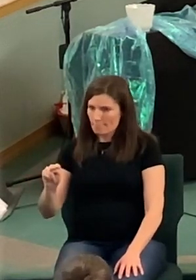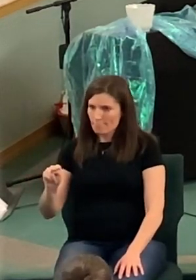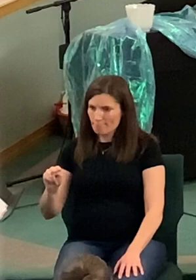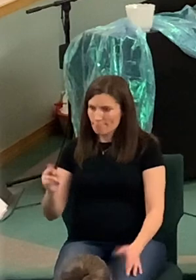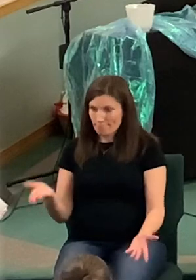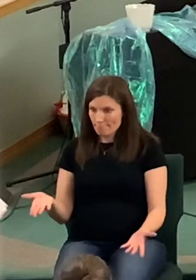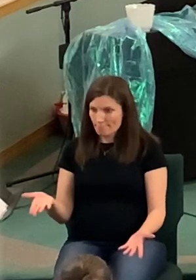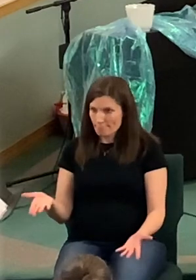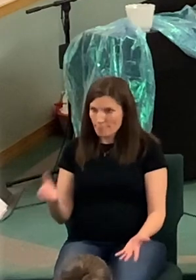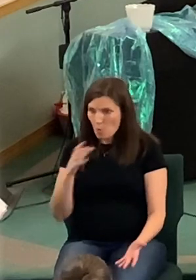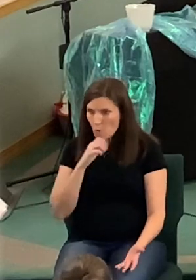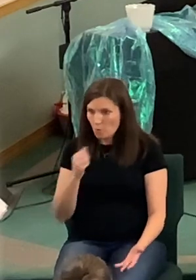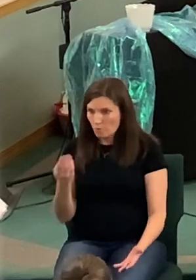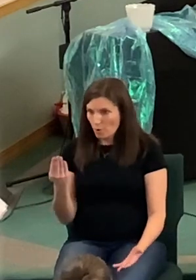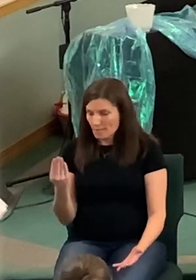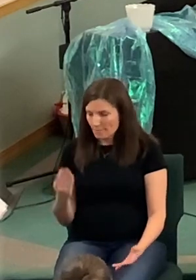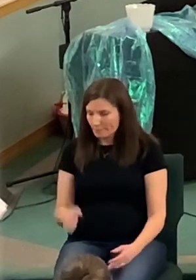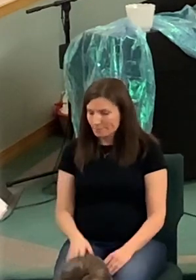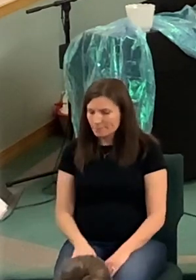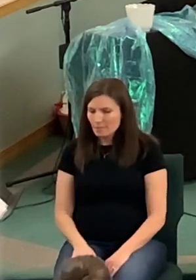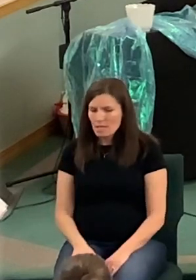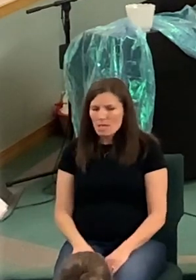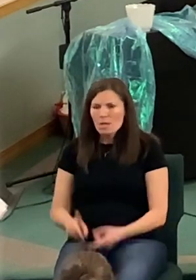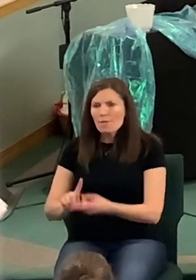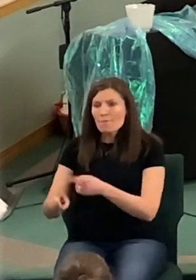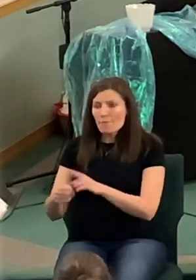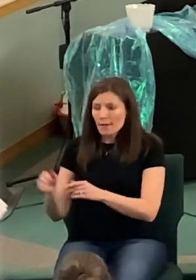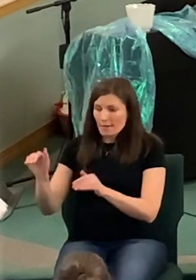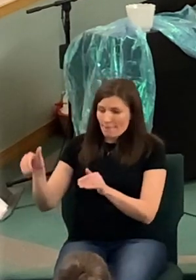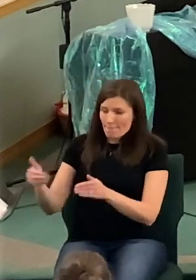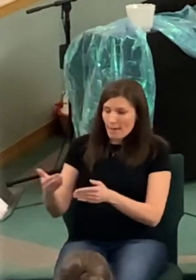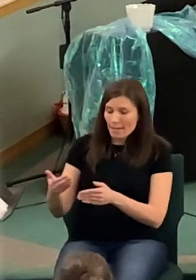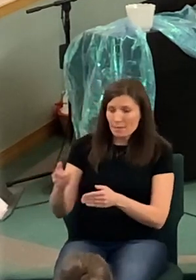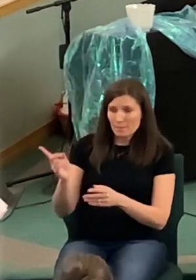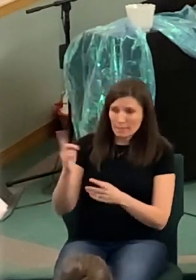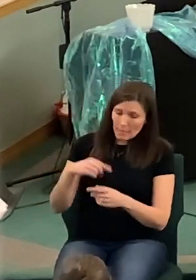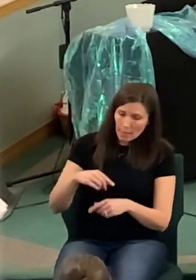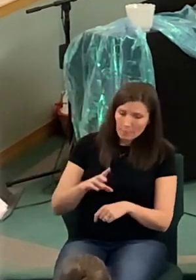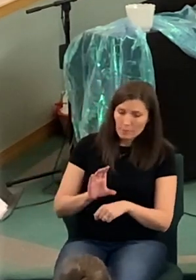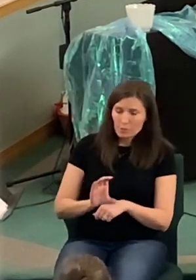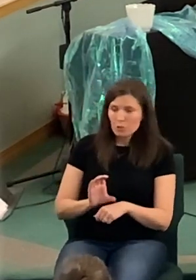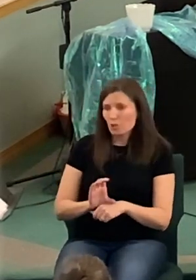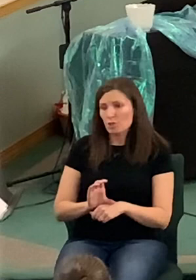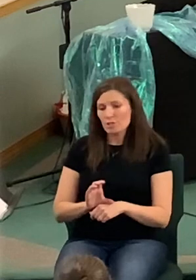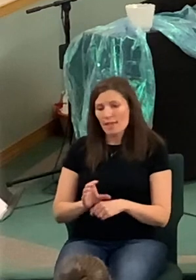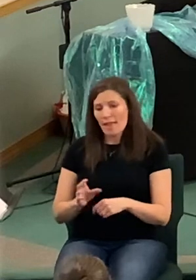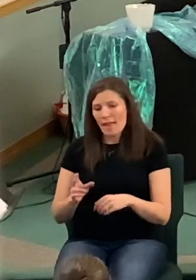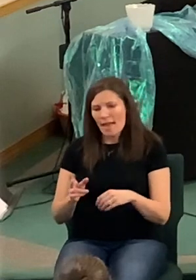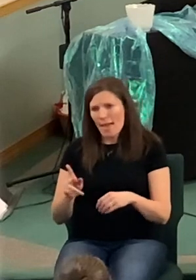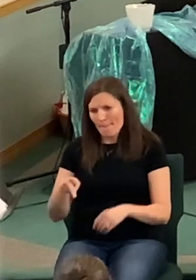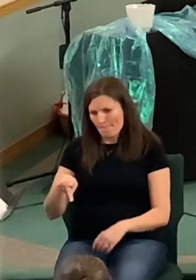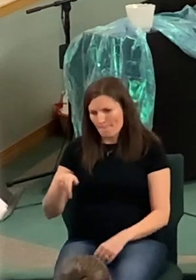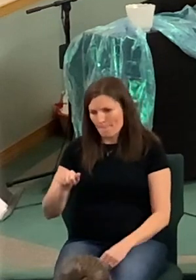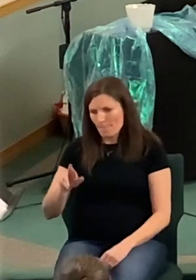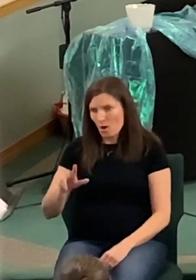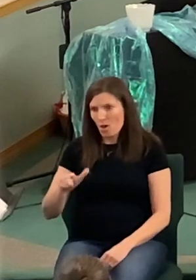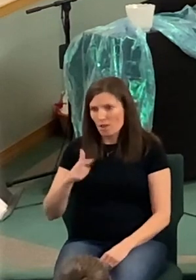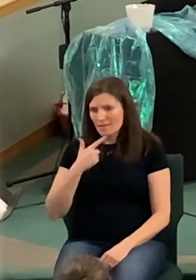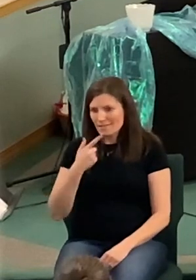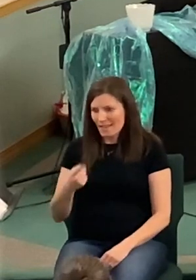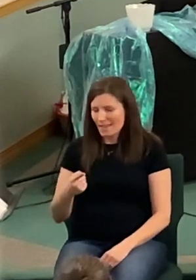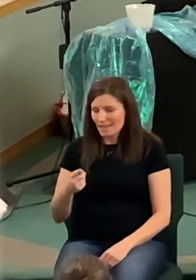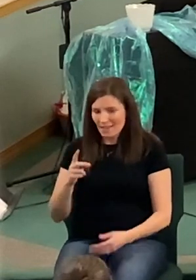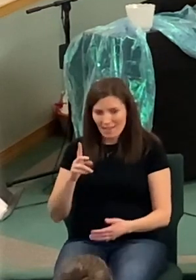introduced him to Christianity and brought him to church and got him a Bible. And Paul says he couldn't stop reading